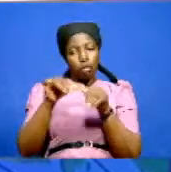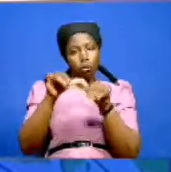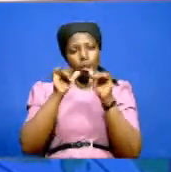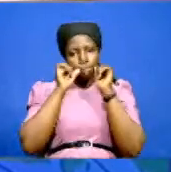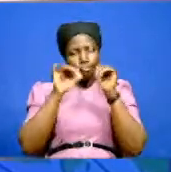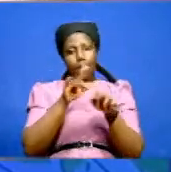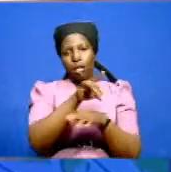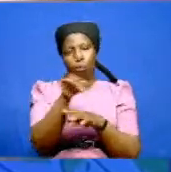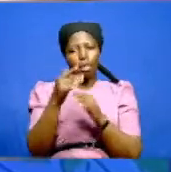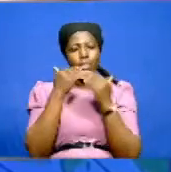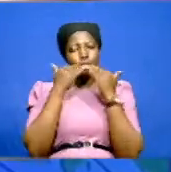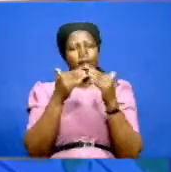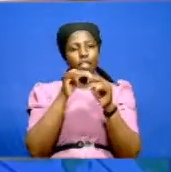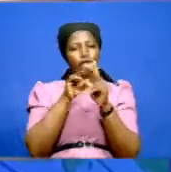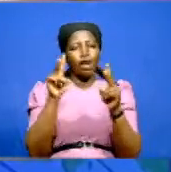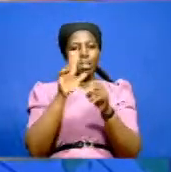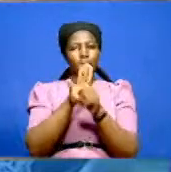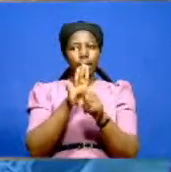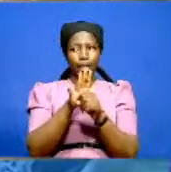much.